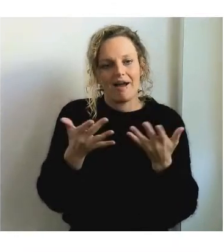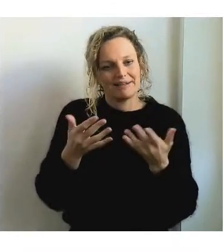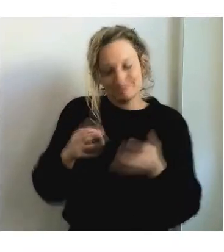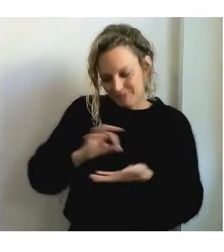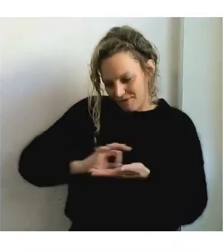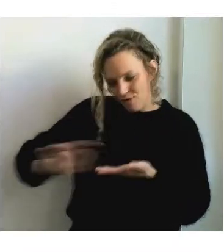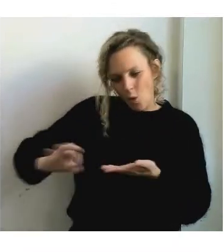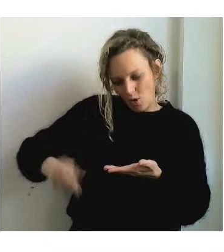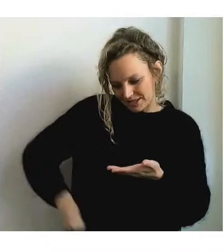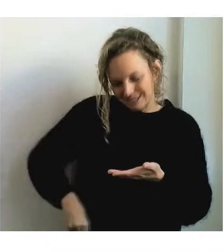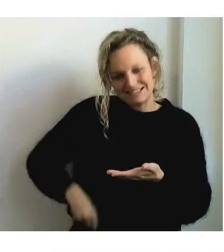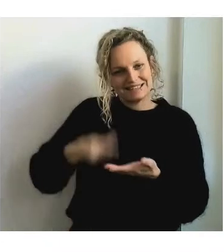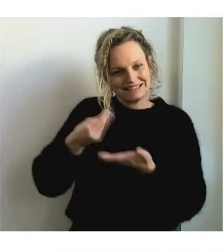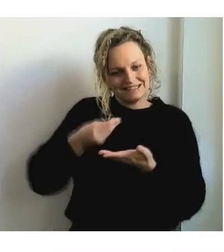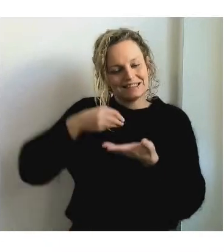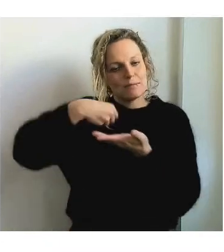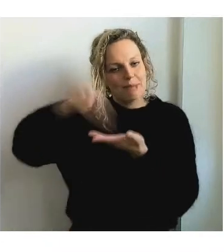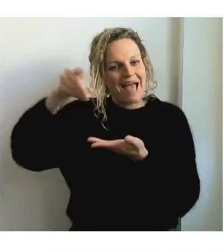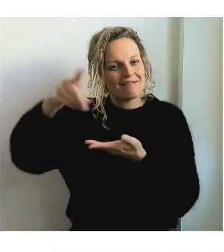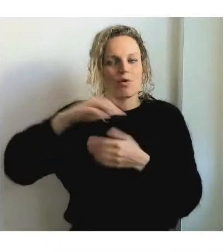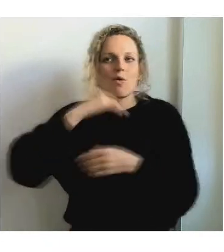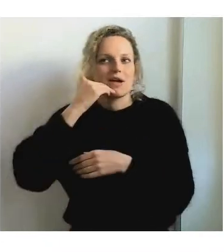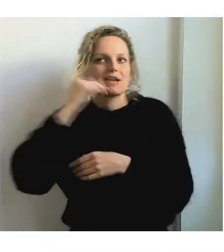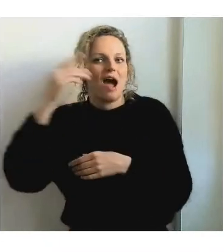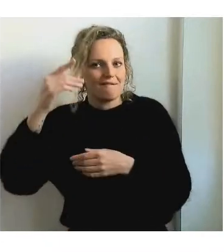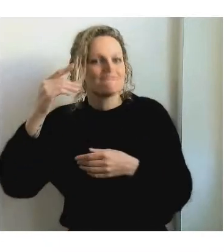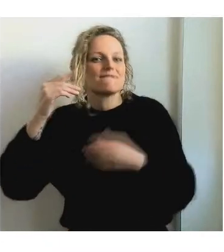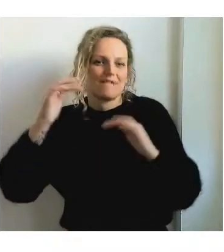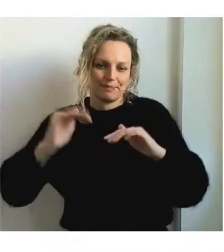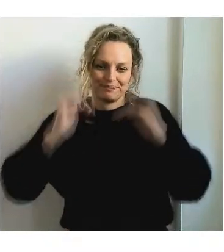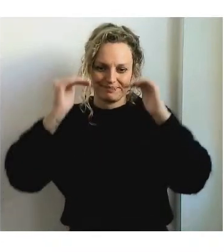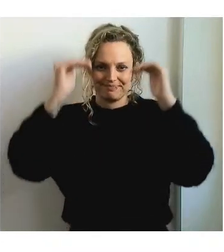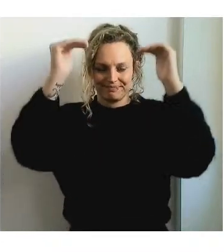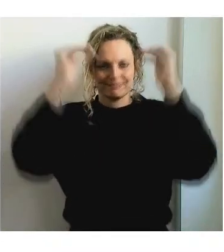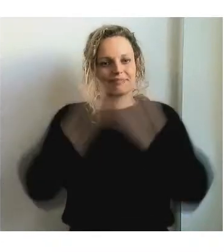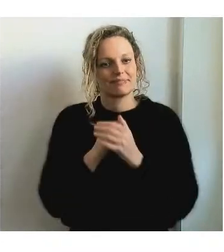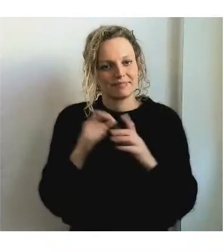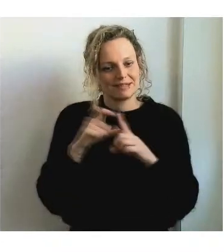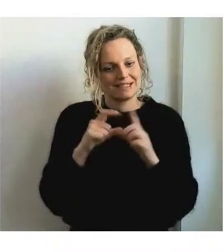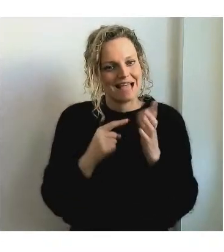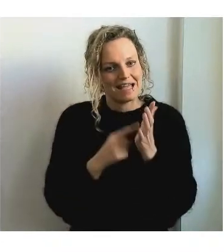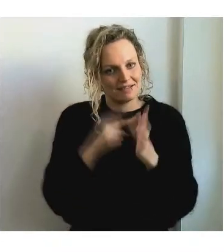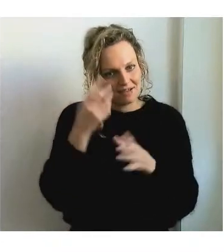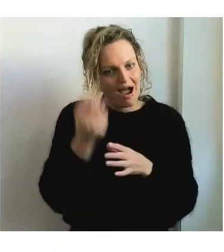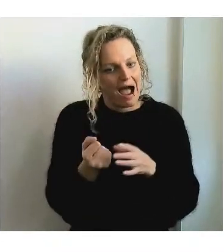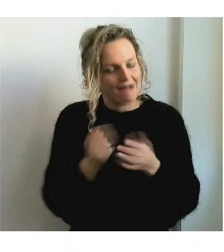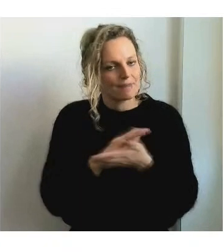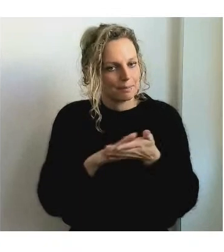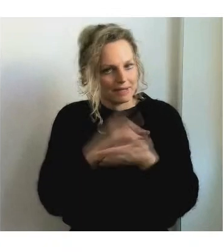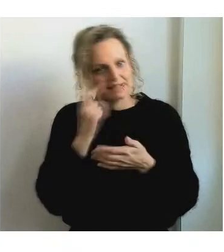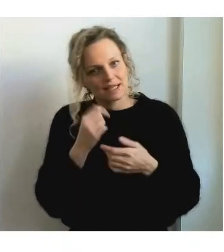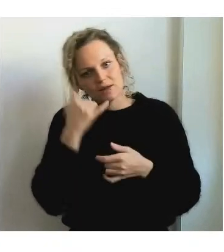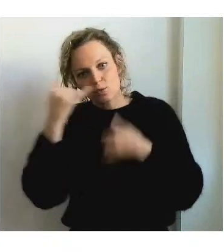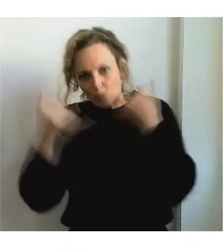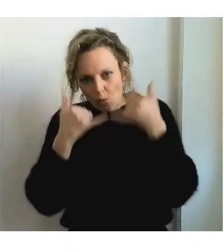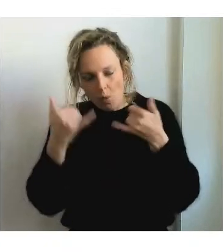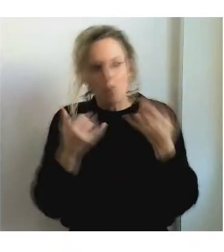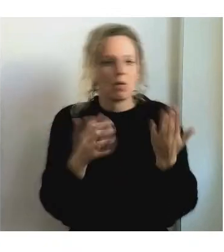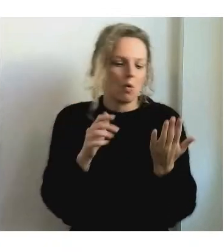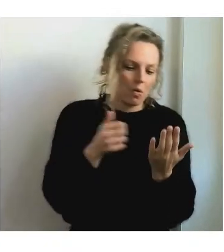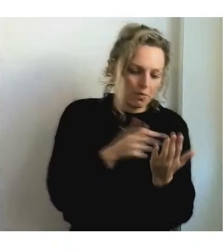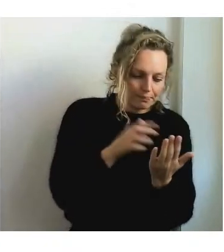meet their needs if they are living on low incomes. So we were able to do some things, other things were beyond what